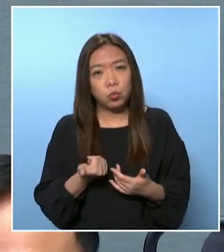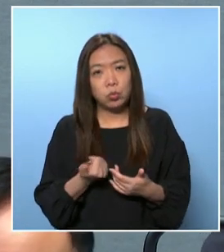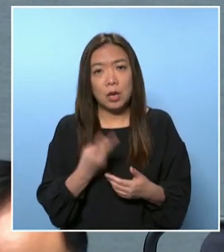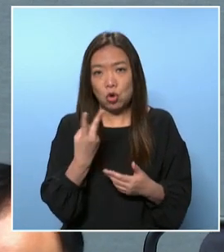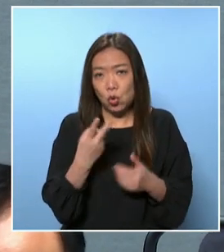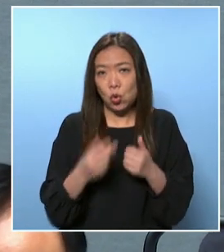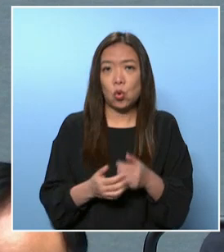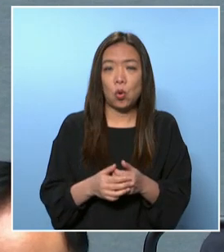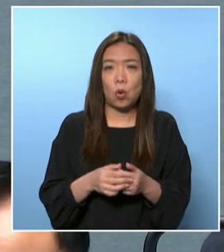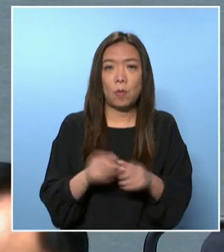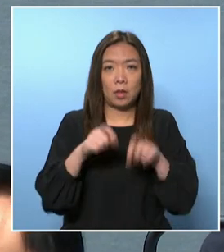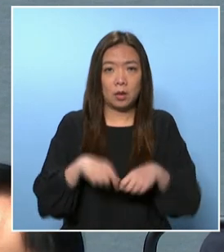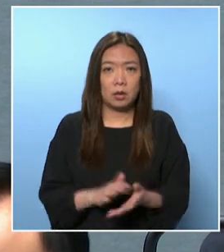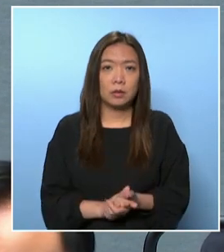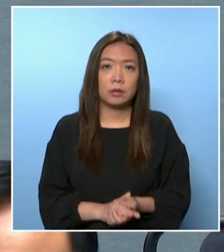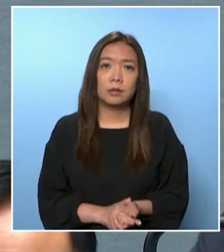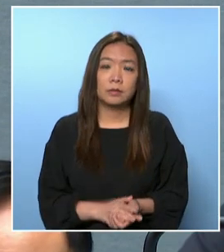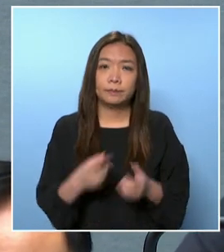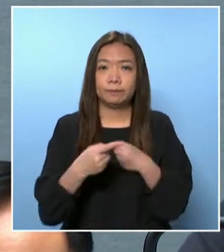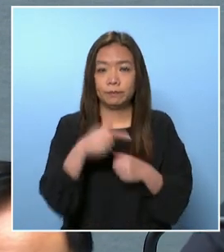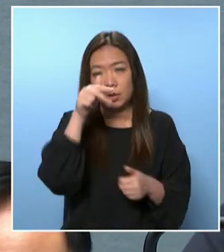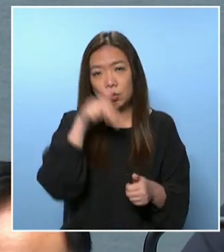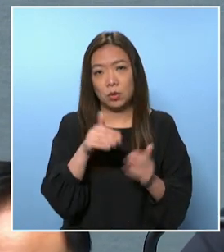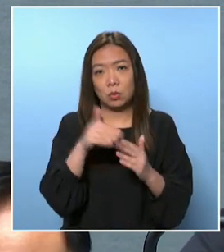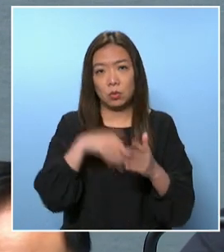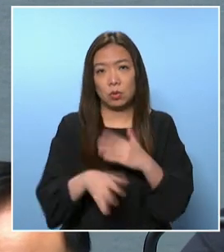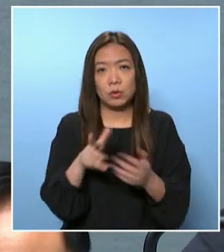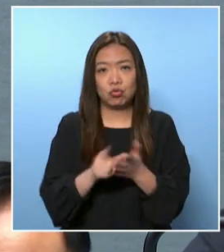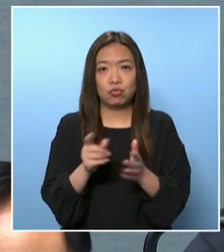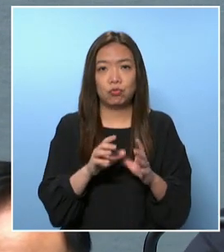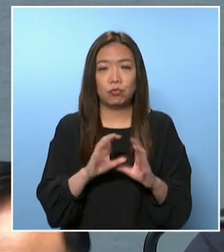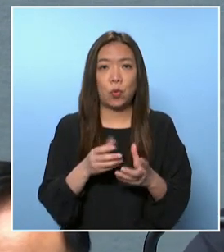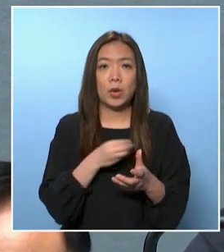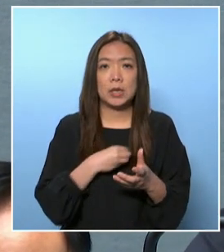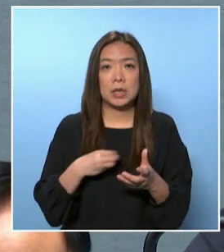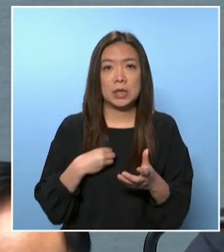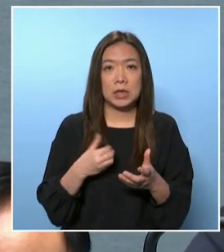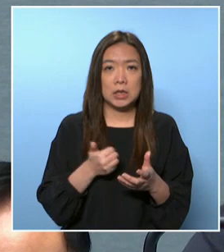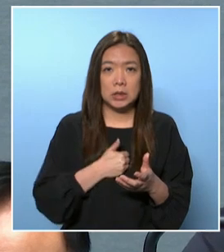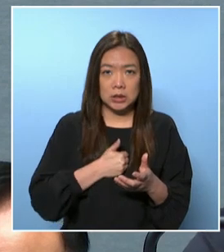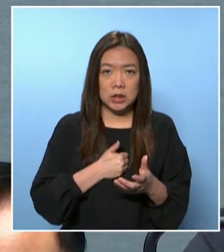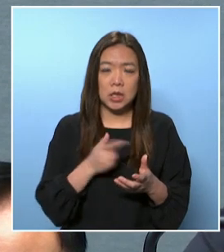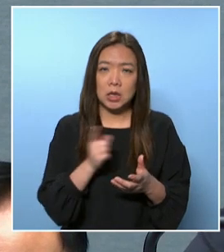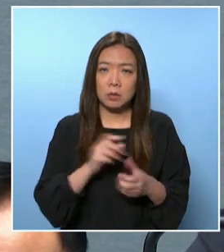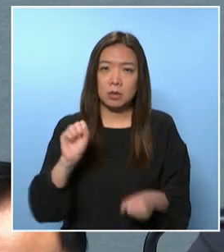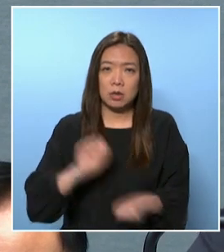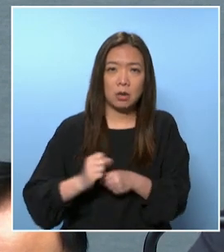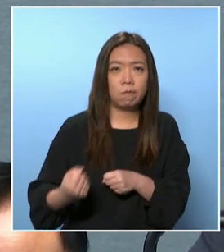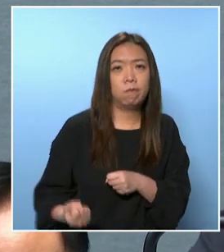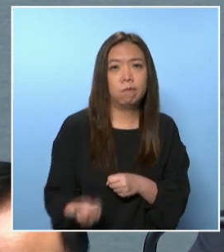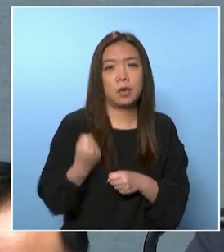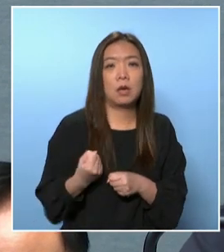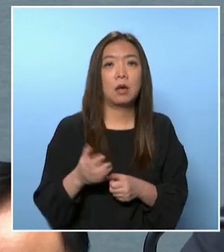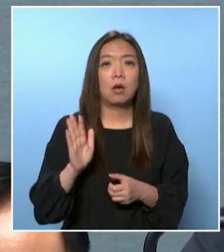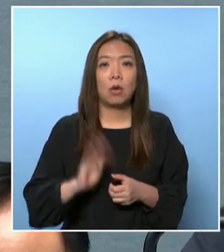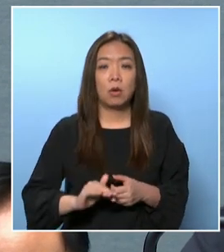results. I'm not terribly optimistic about it. Two basic questions, if I may. For the specialist doctors in HA, how can we ramp